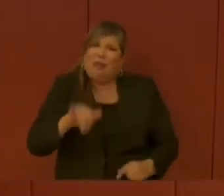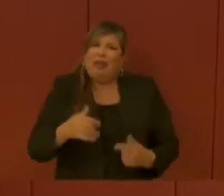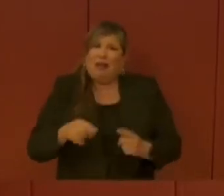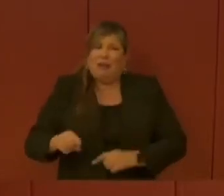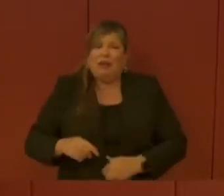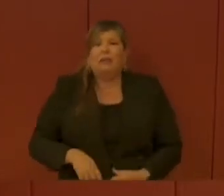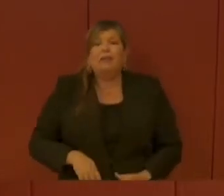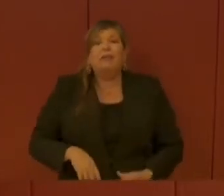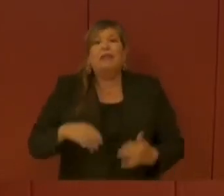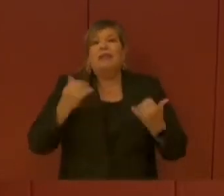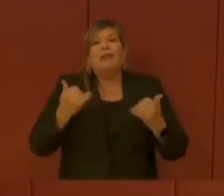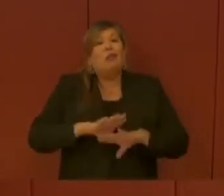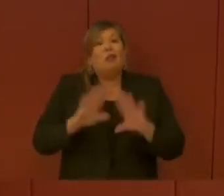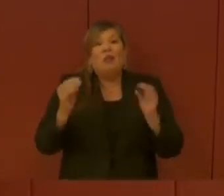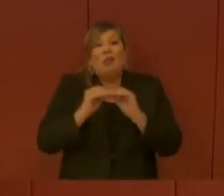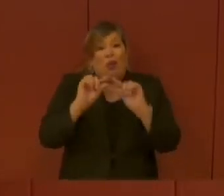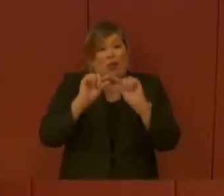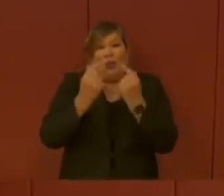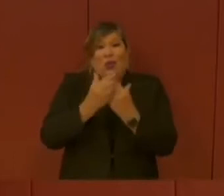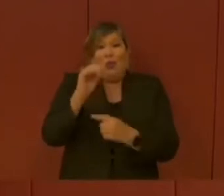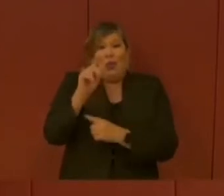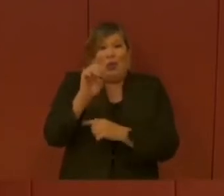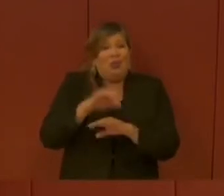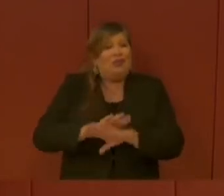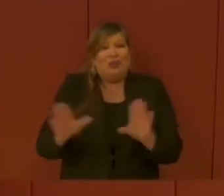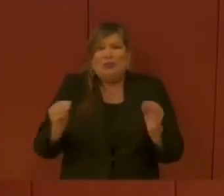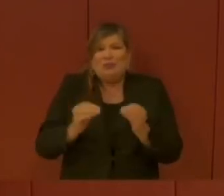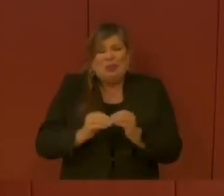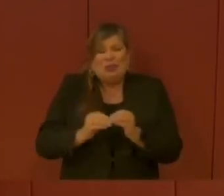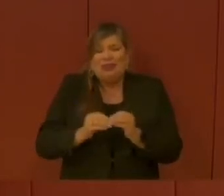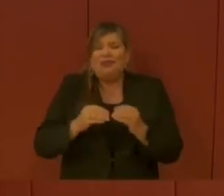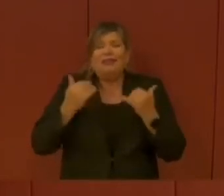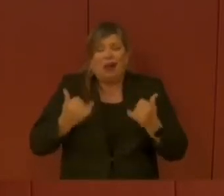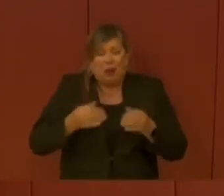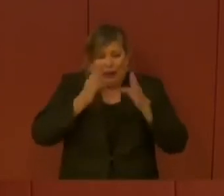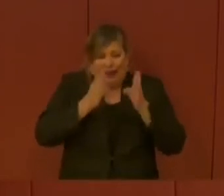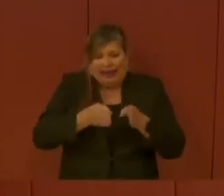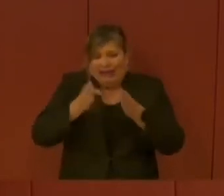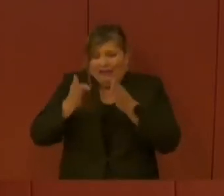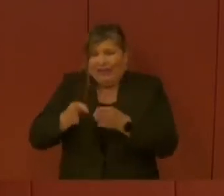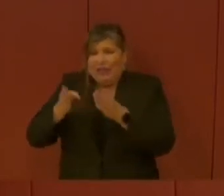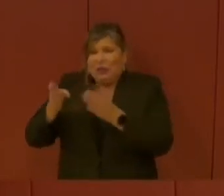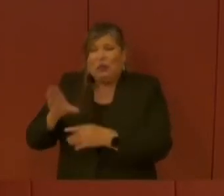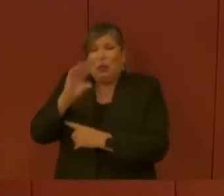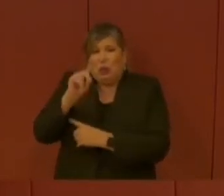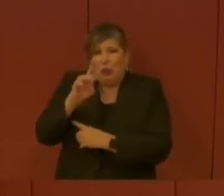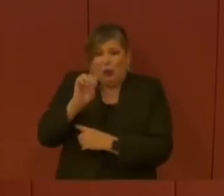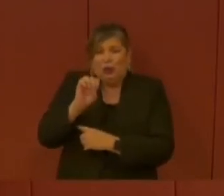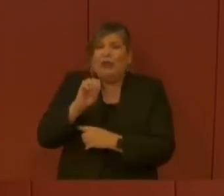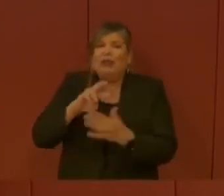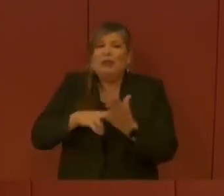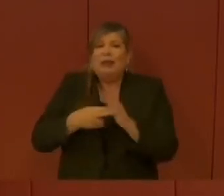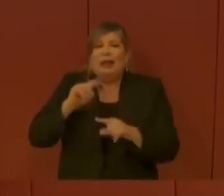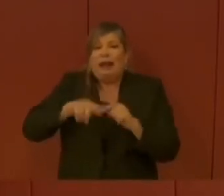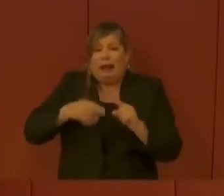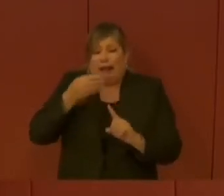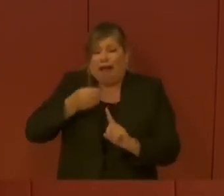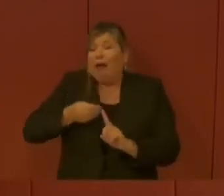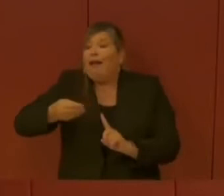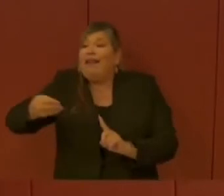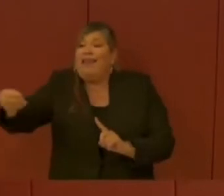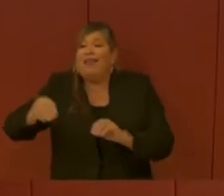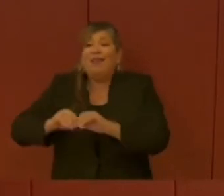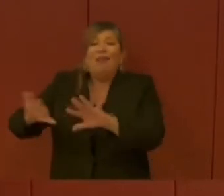having group codes, we're now doing individual scheduled codes to make that more challenging and create more burdens